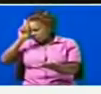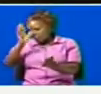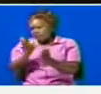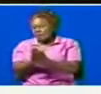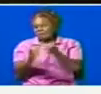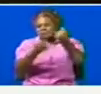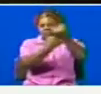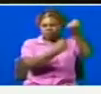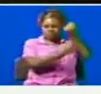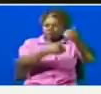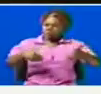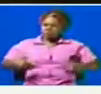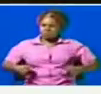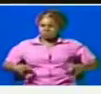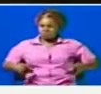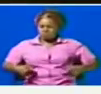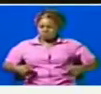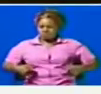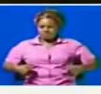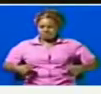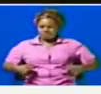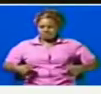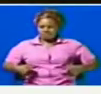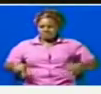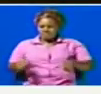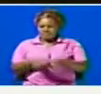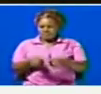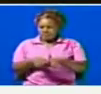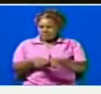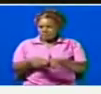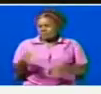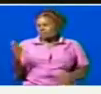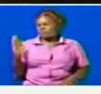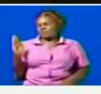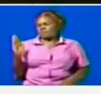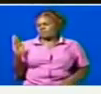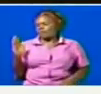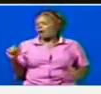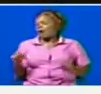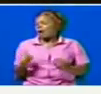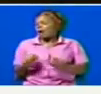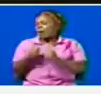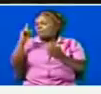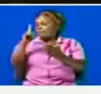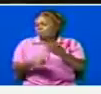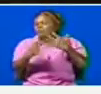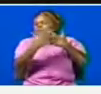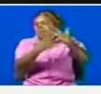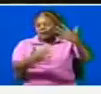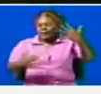supporters, the youth allied to NASA and the security personnel, the end result has been